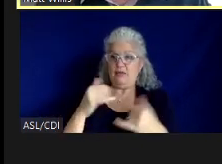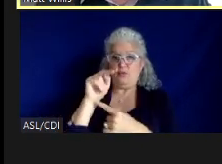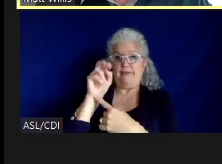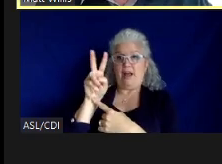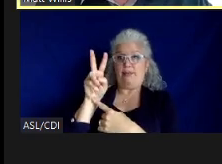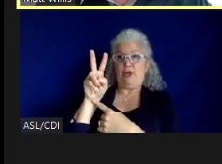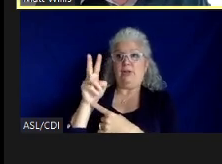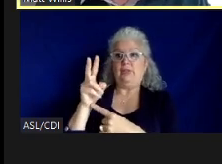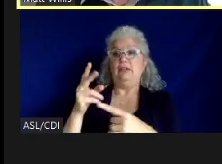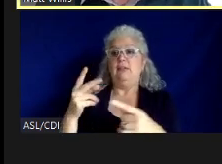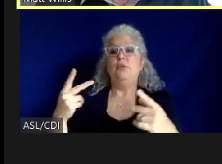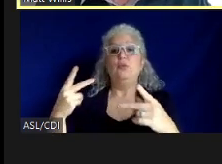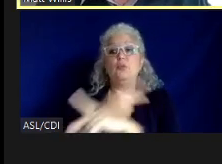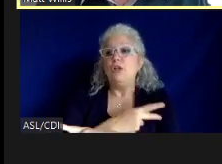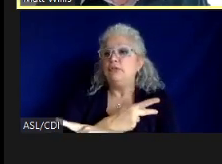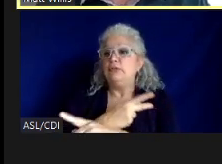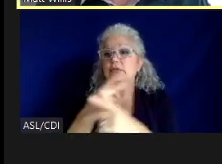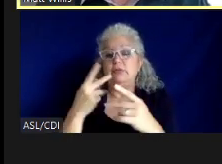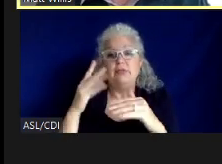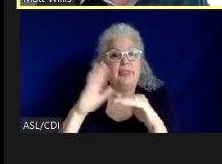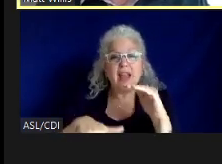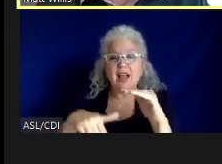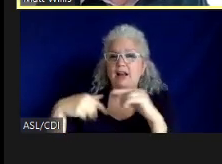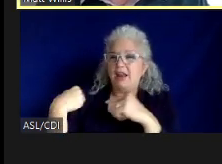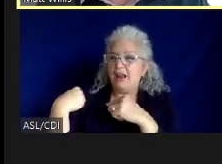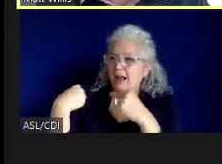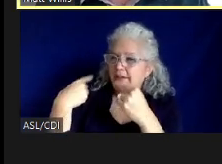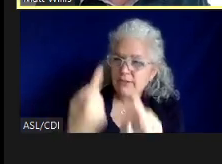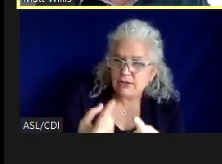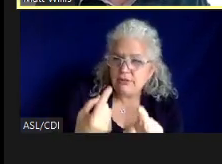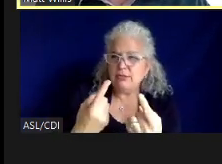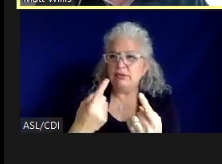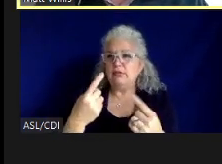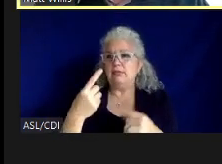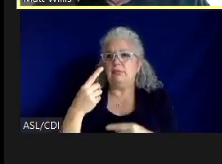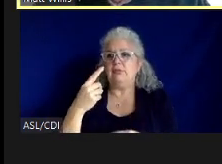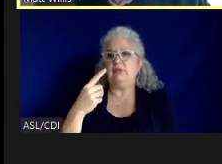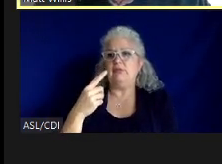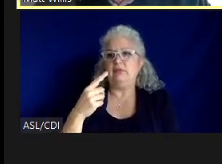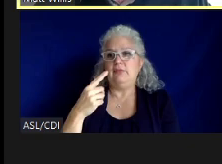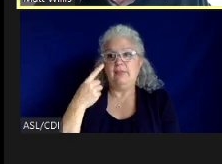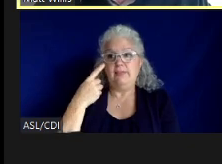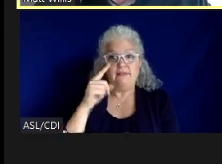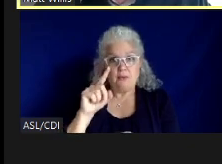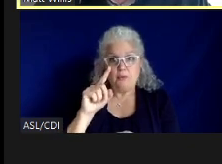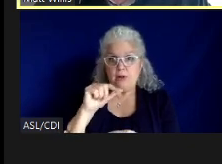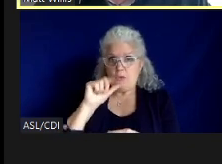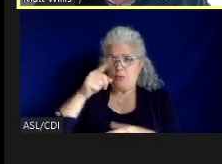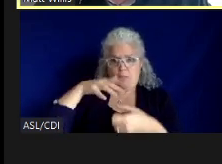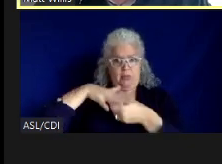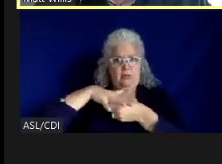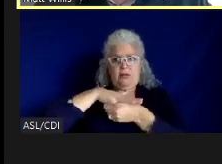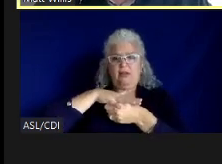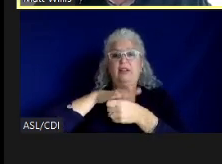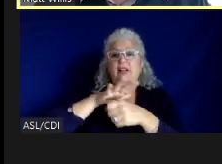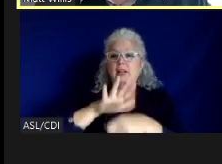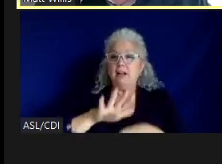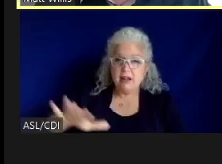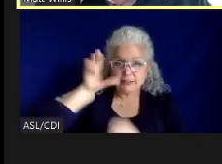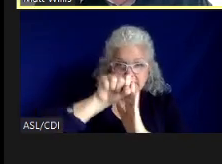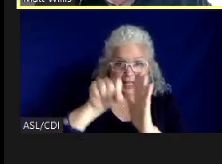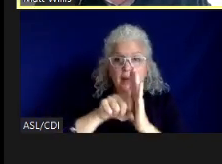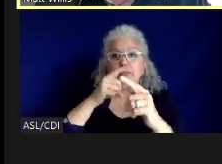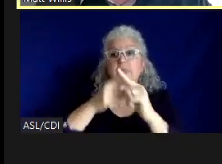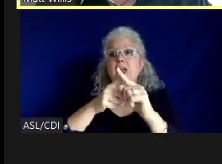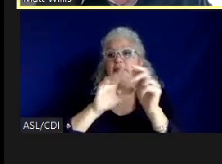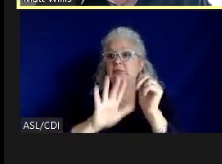And this is not just true for Marin, but true for the region, the state, and in fact, the nation. You can see that the height of those bars obviously